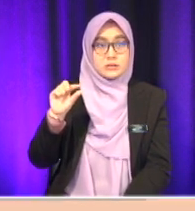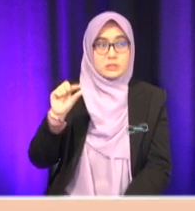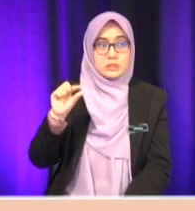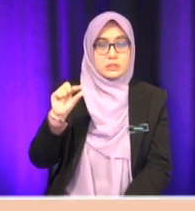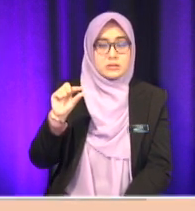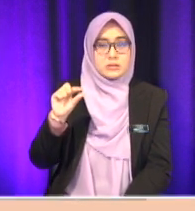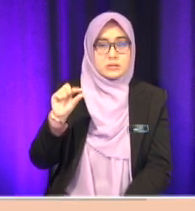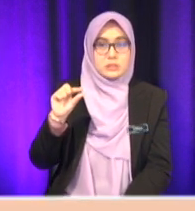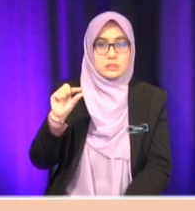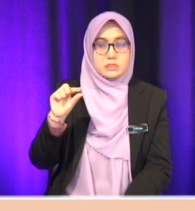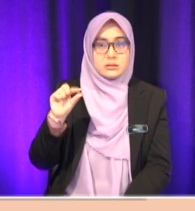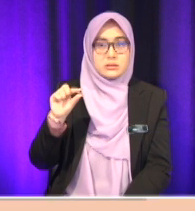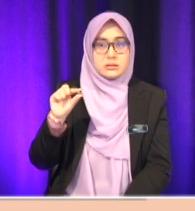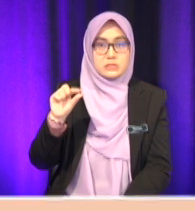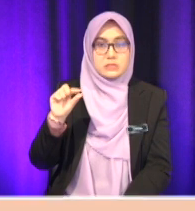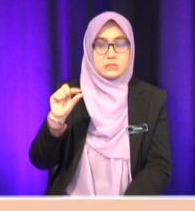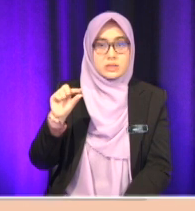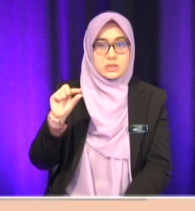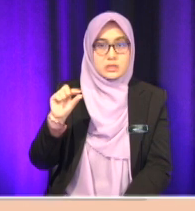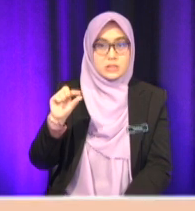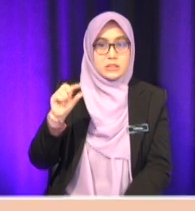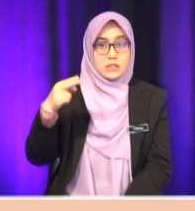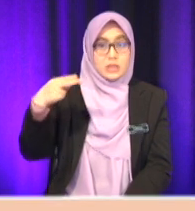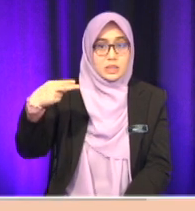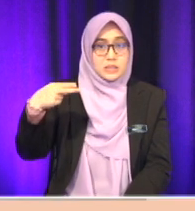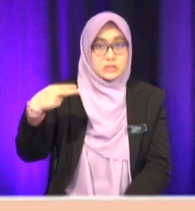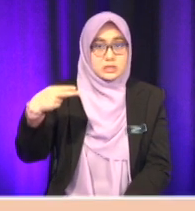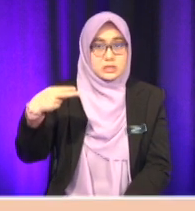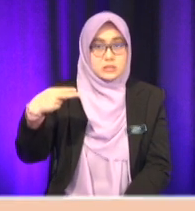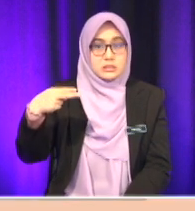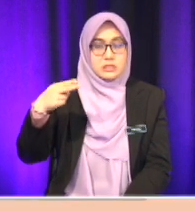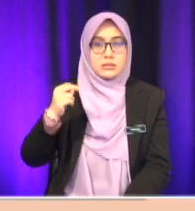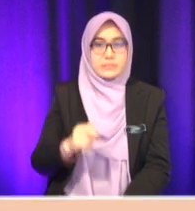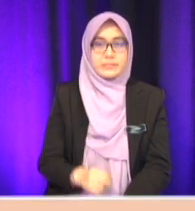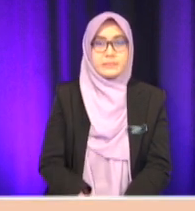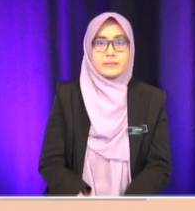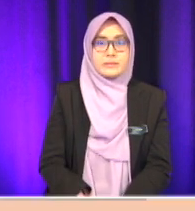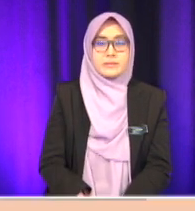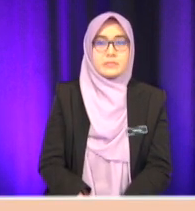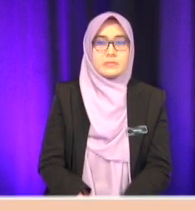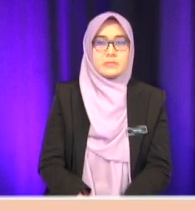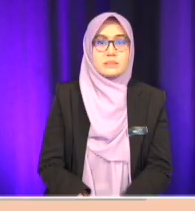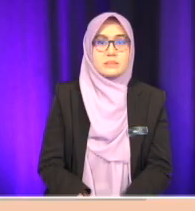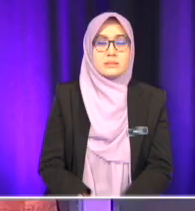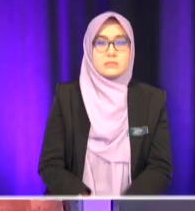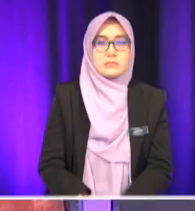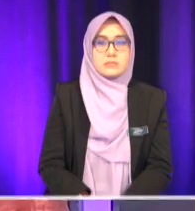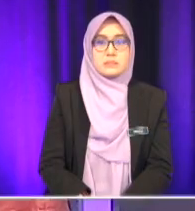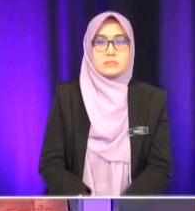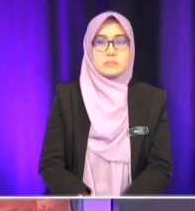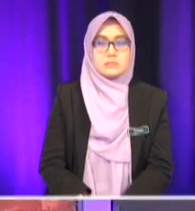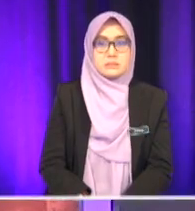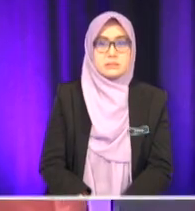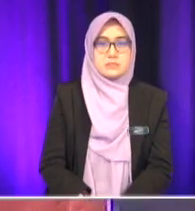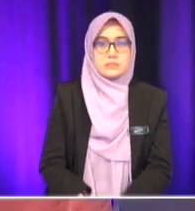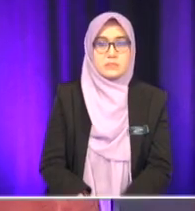my experience with other leaders. And H, surprisingly, everybody volunteered to go first. Okay, if we